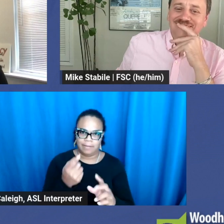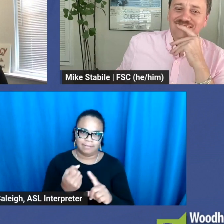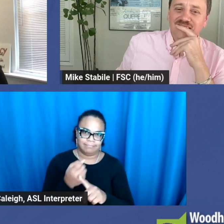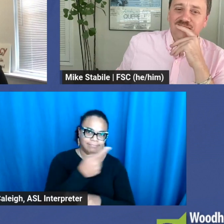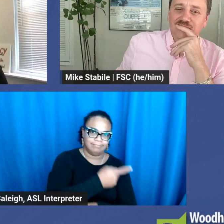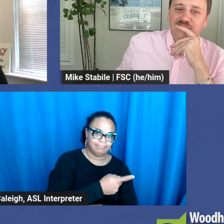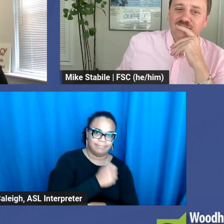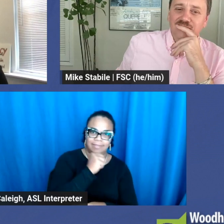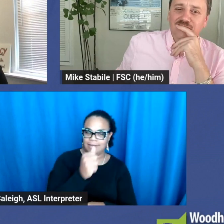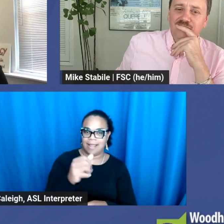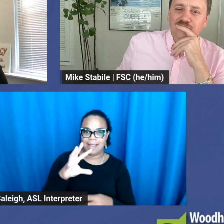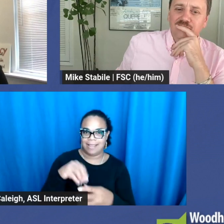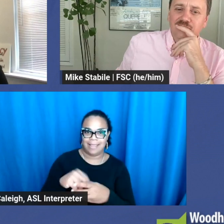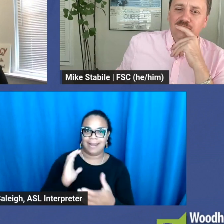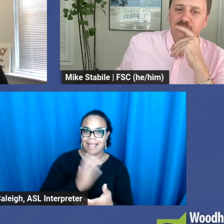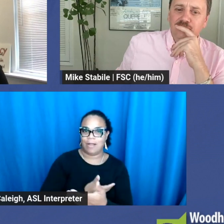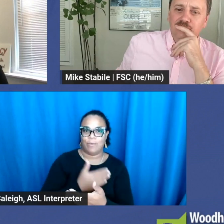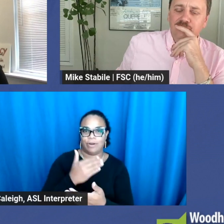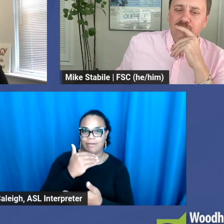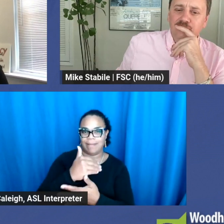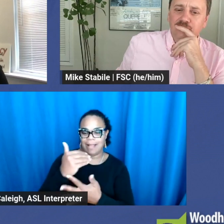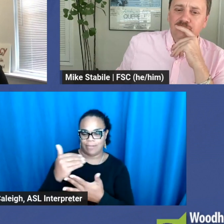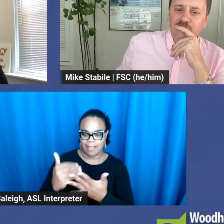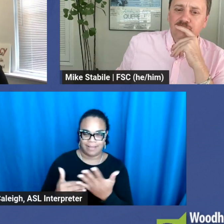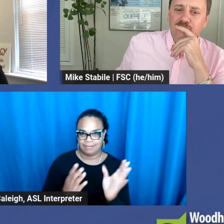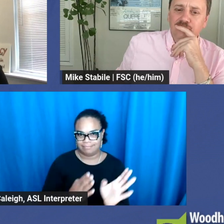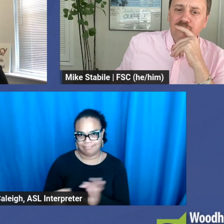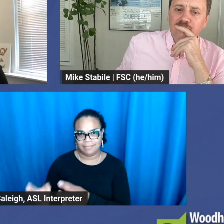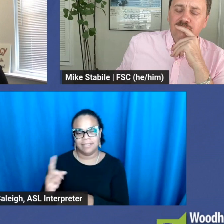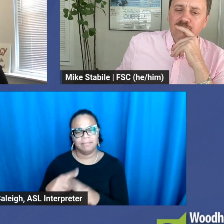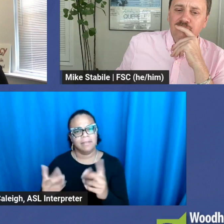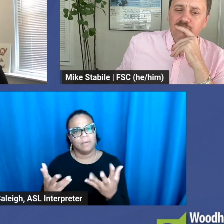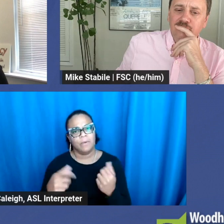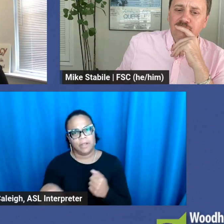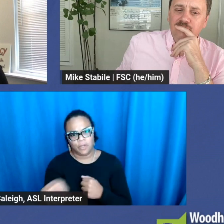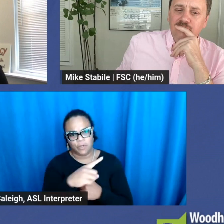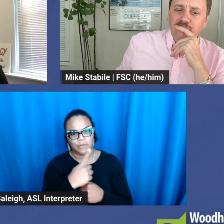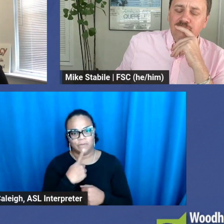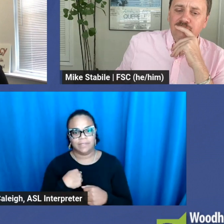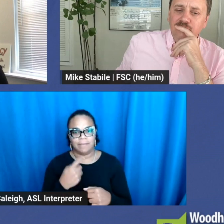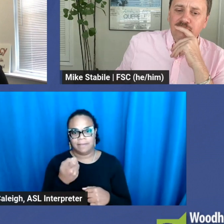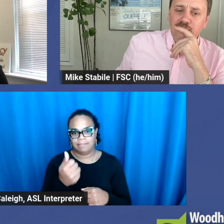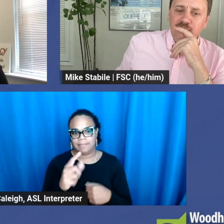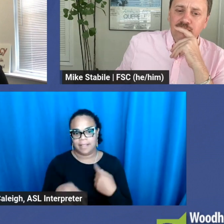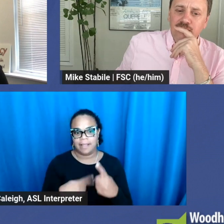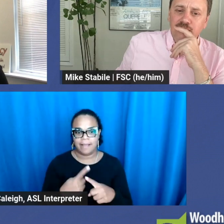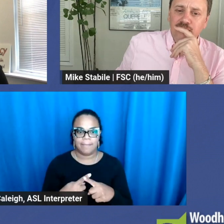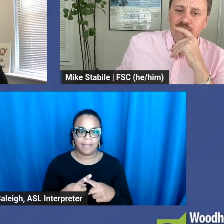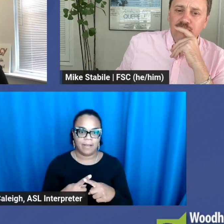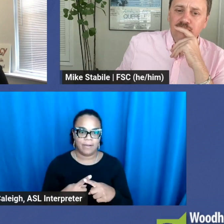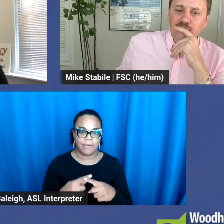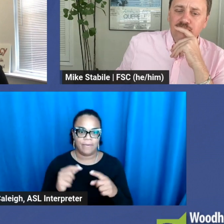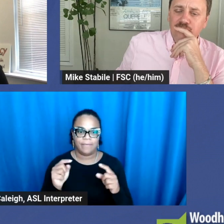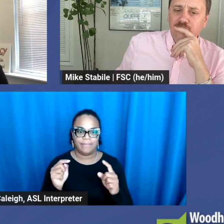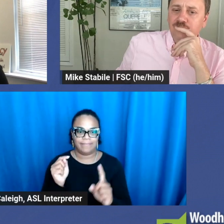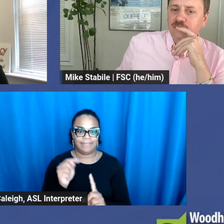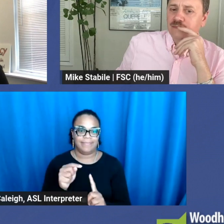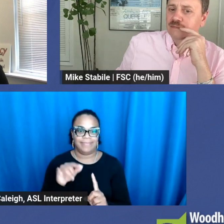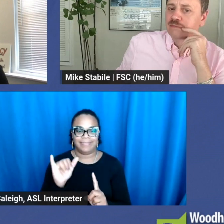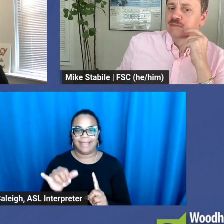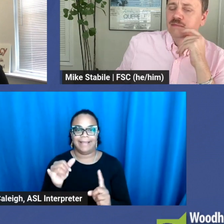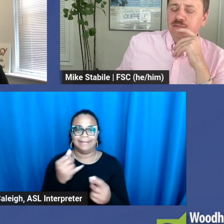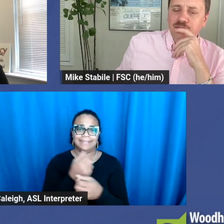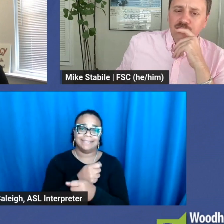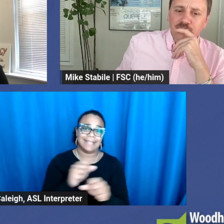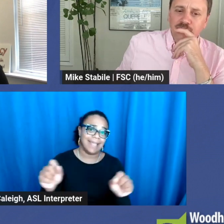of you, but I would love for each of you to tell me a little bit about, this Save the Children moniker